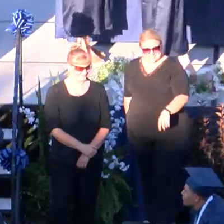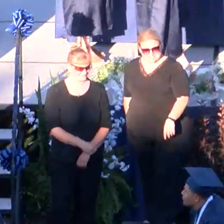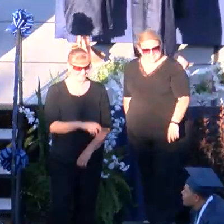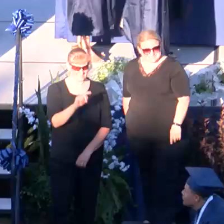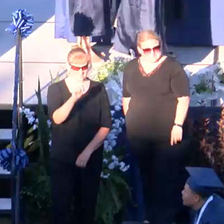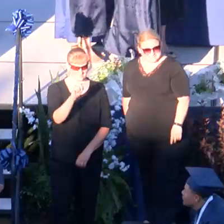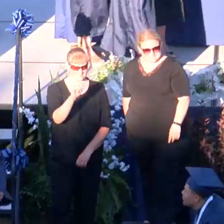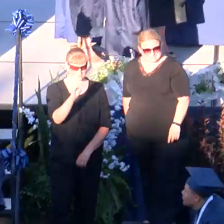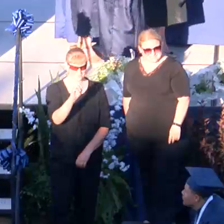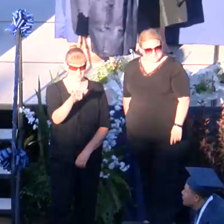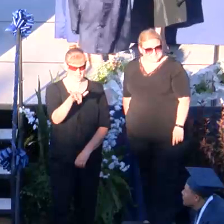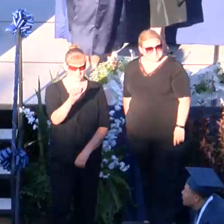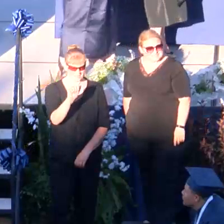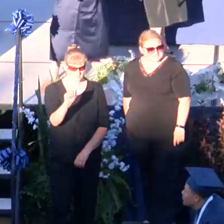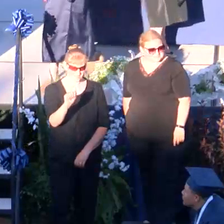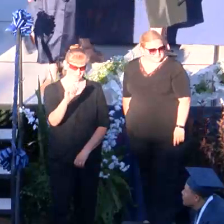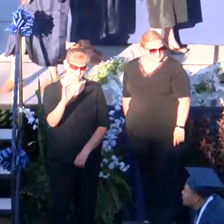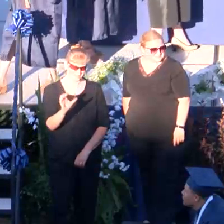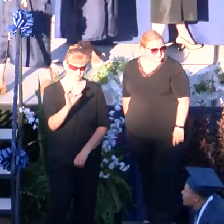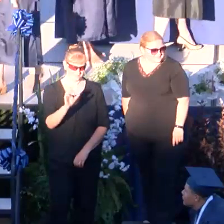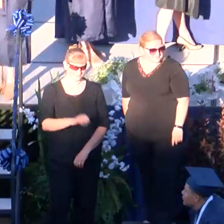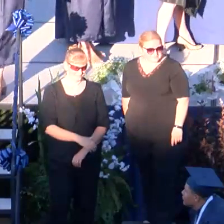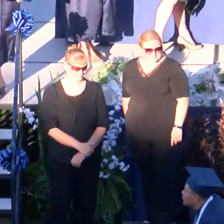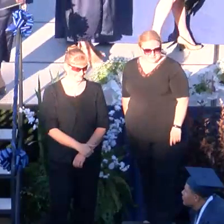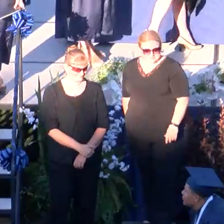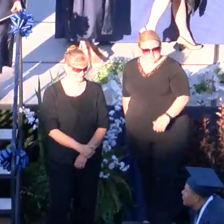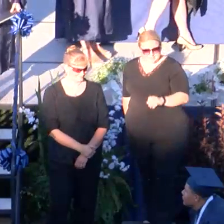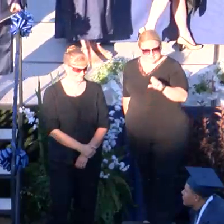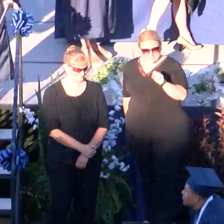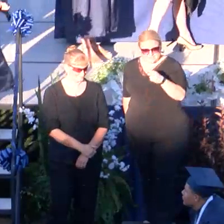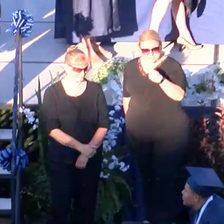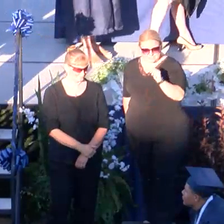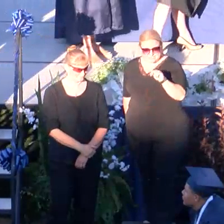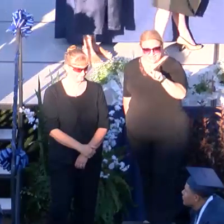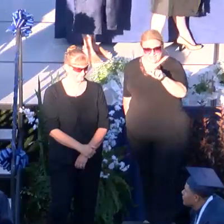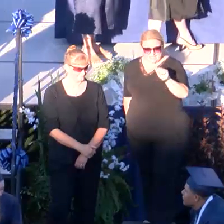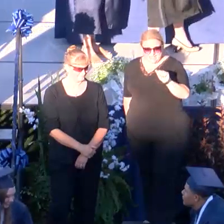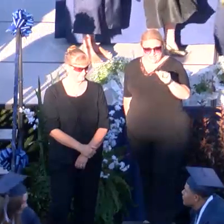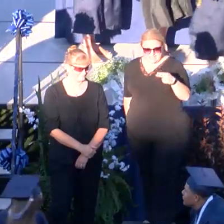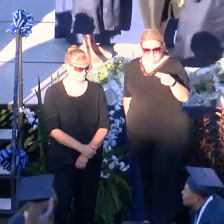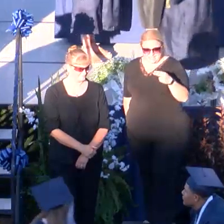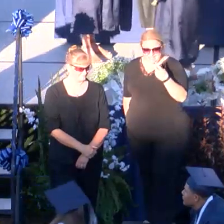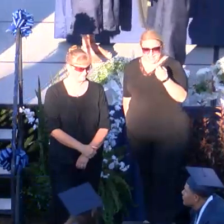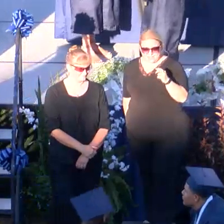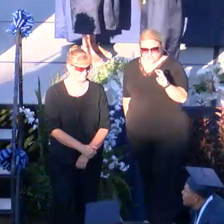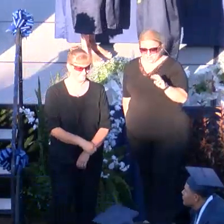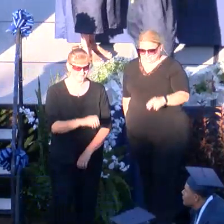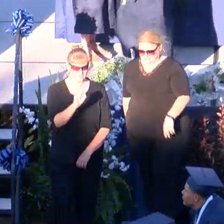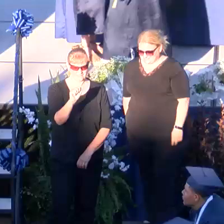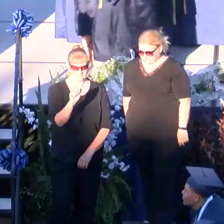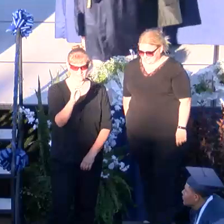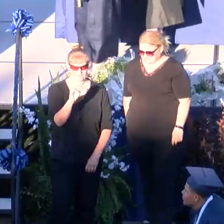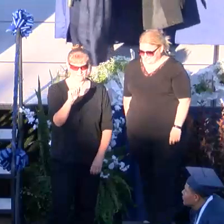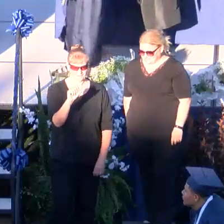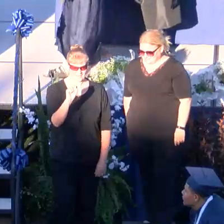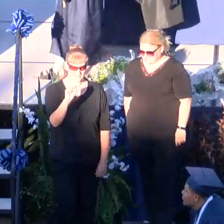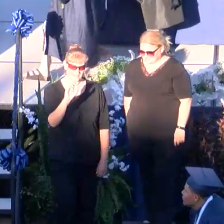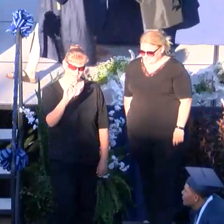Kaya Cunningham. Michaela Hunter. Samantha